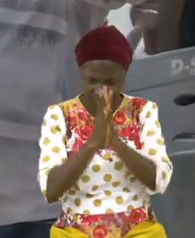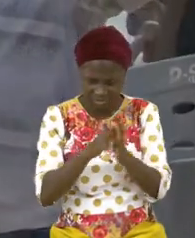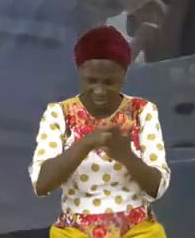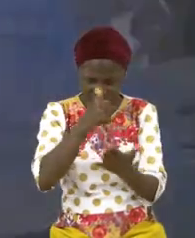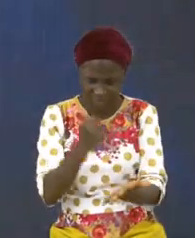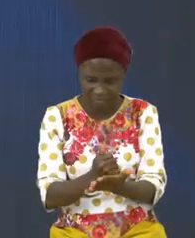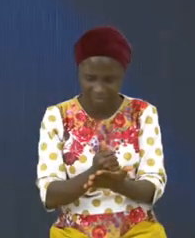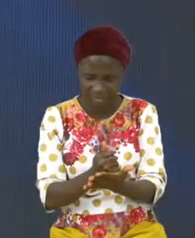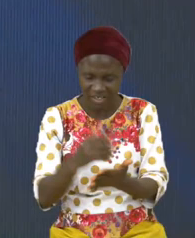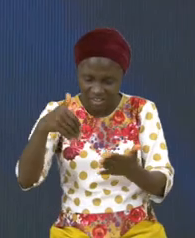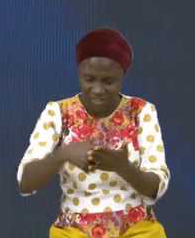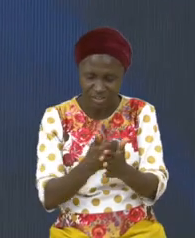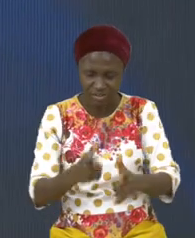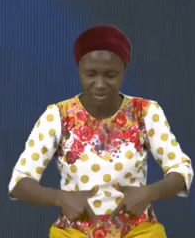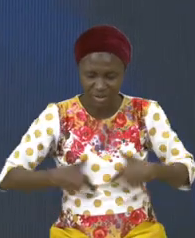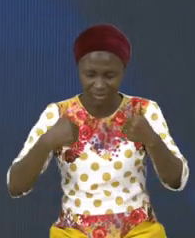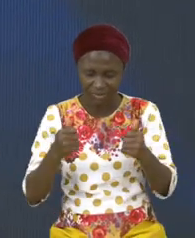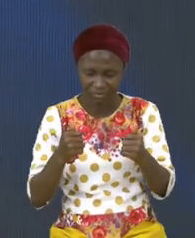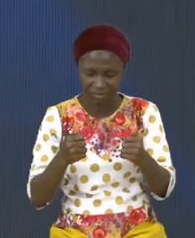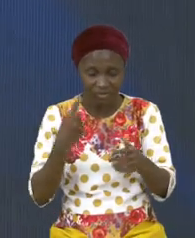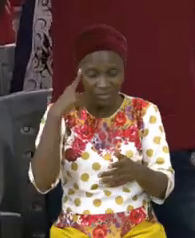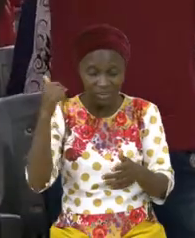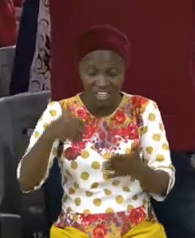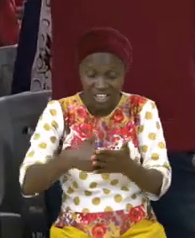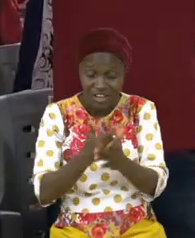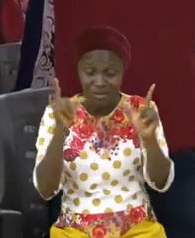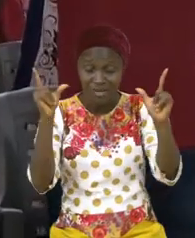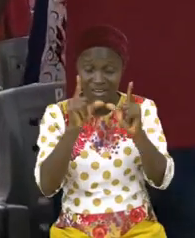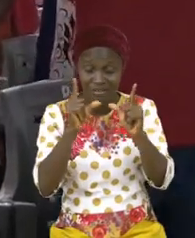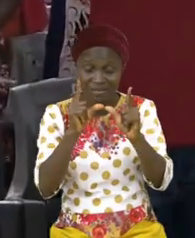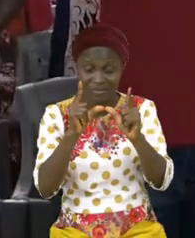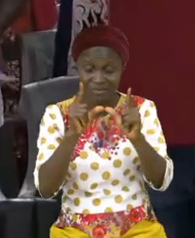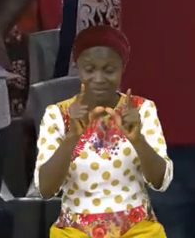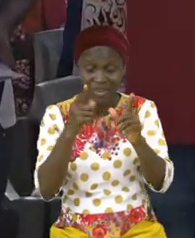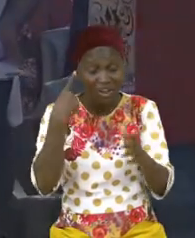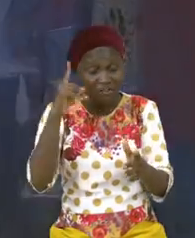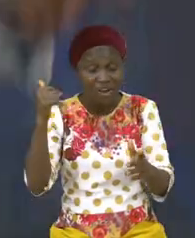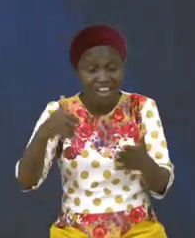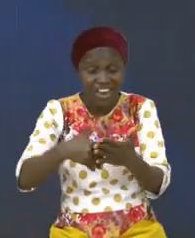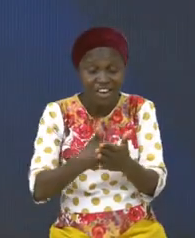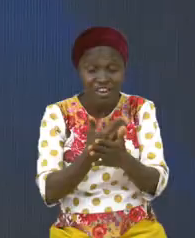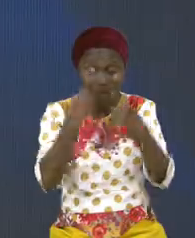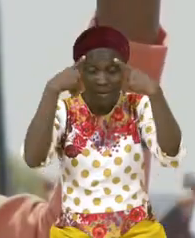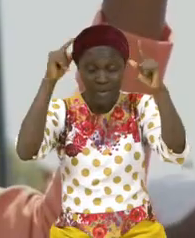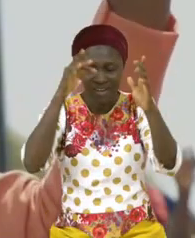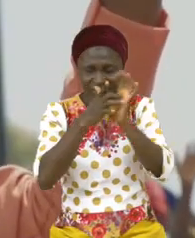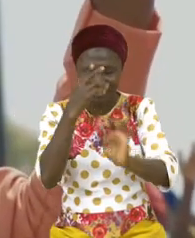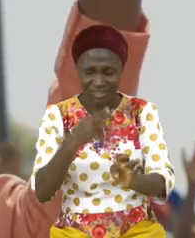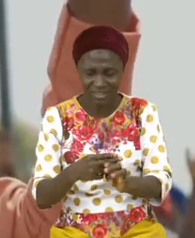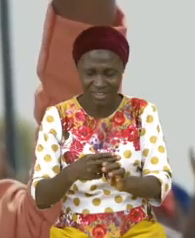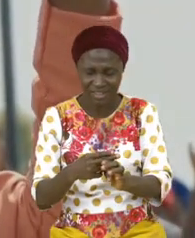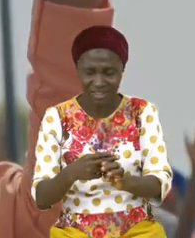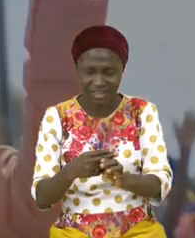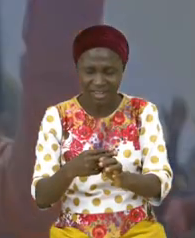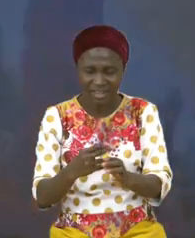For a new life. For a new level. For a new achievement.